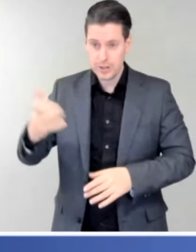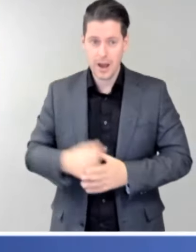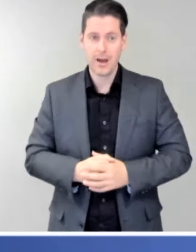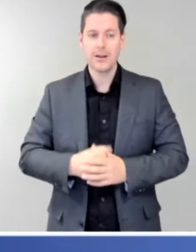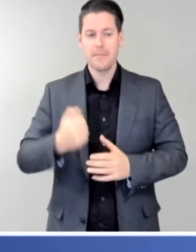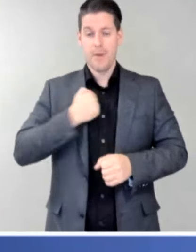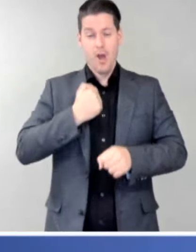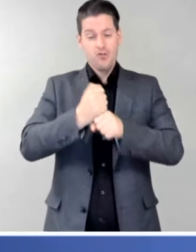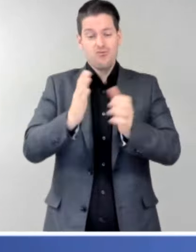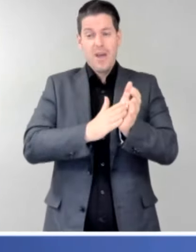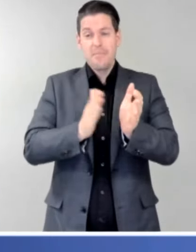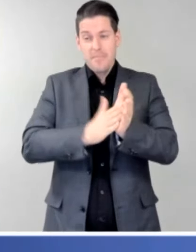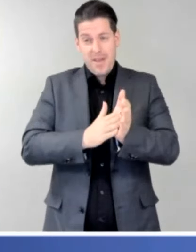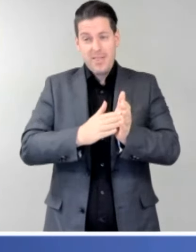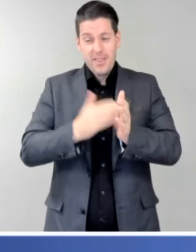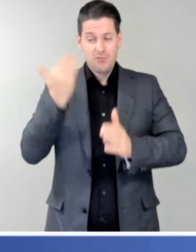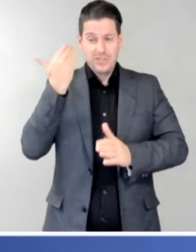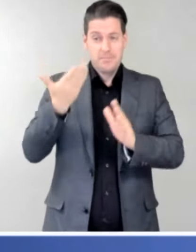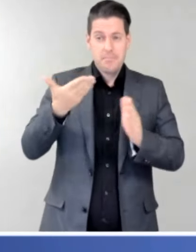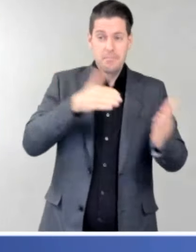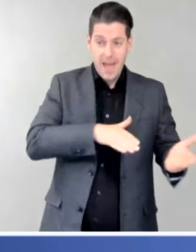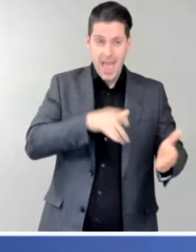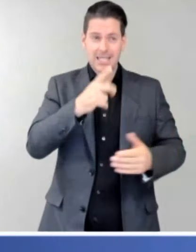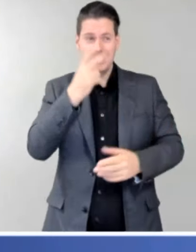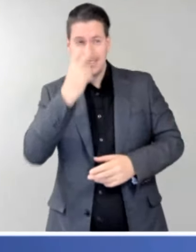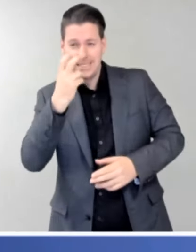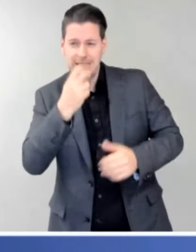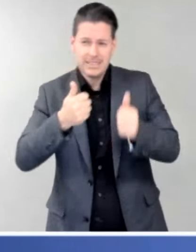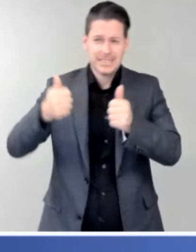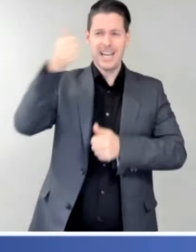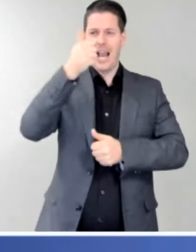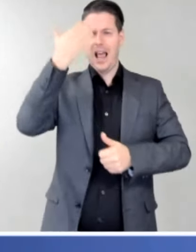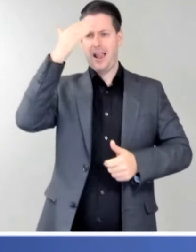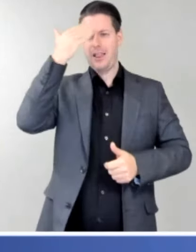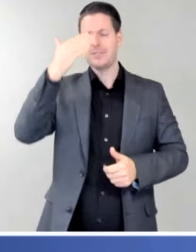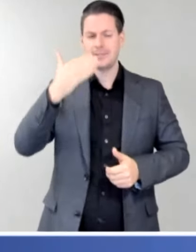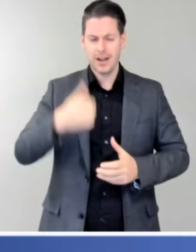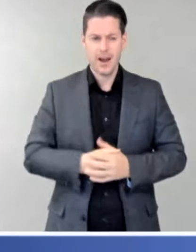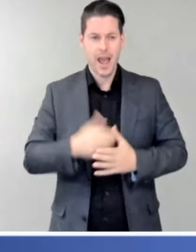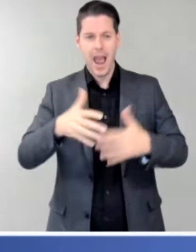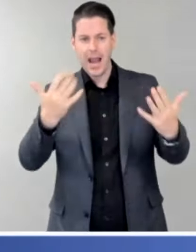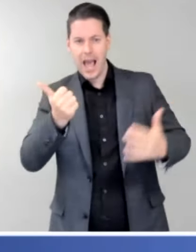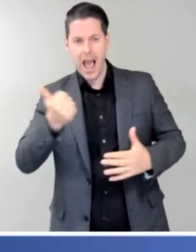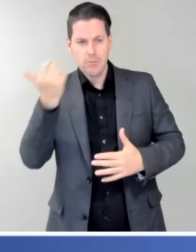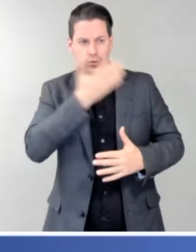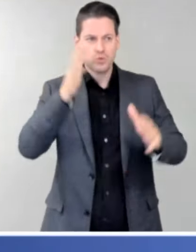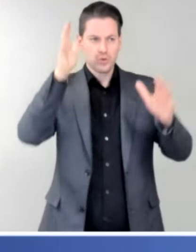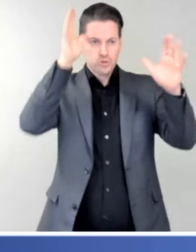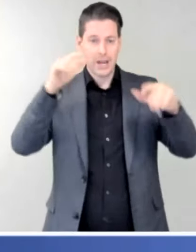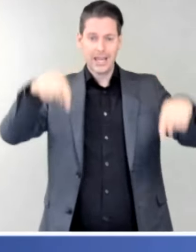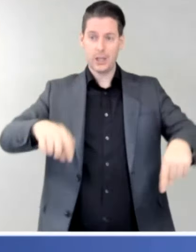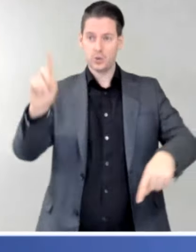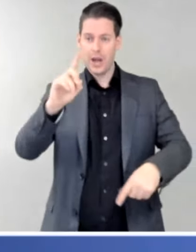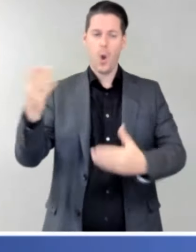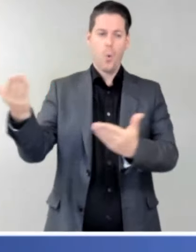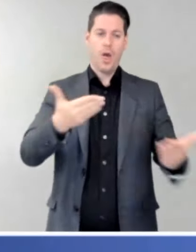grandmother, Aunty Agnes Shea, who was the most senior Ngunnawal elder here. I want to acknowledge any other Aboriginal and Torres Strait Islander people that are with us here, welcome my brothers, sisters,